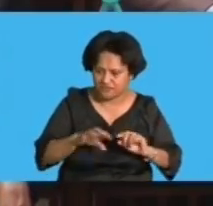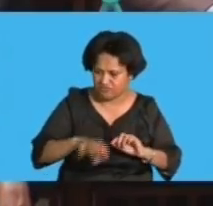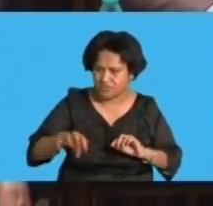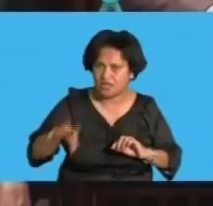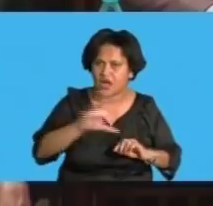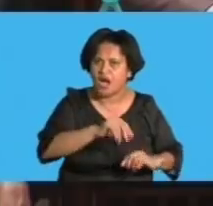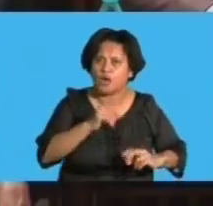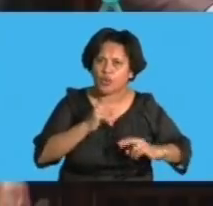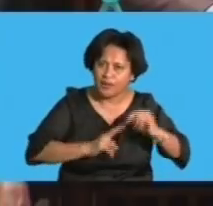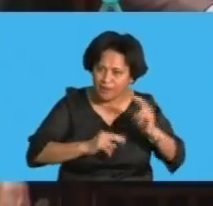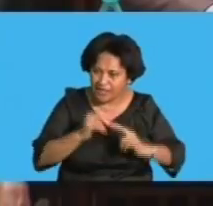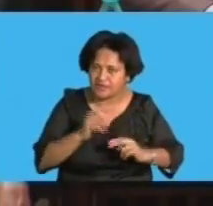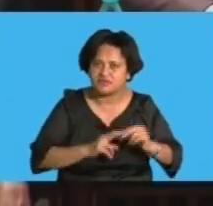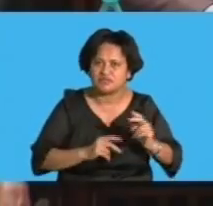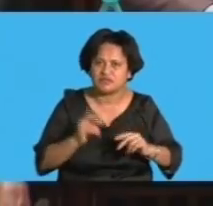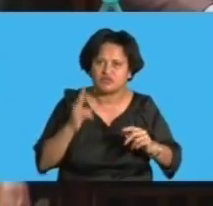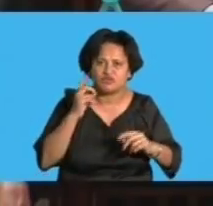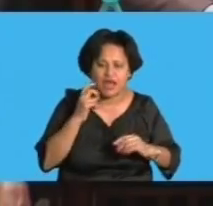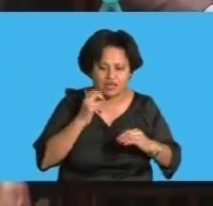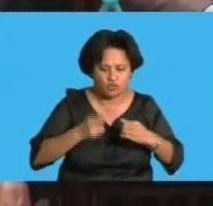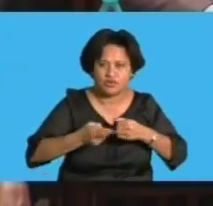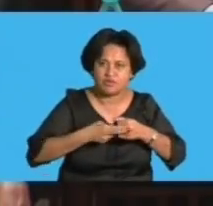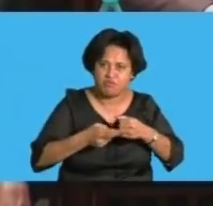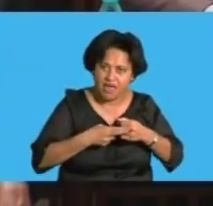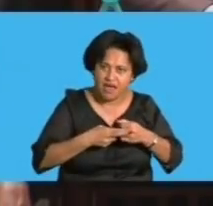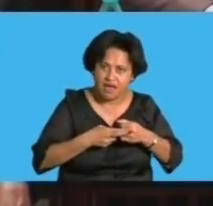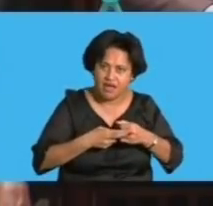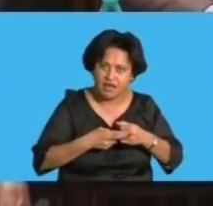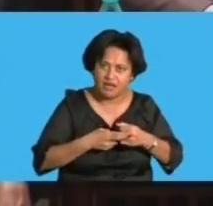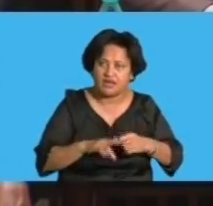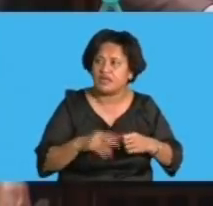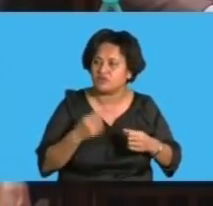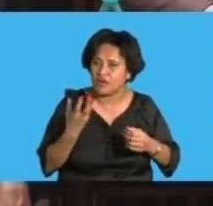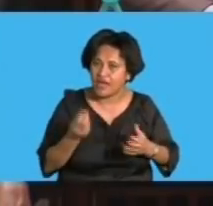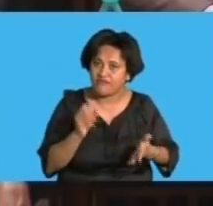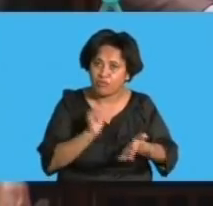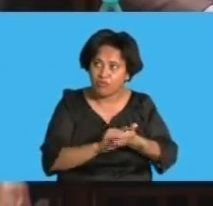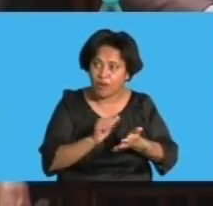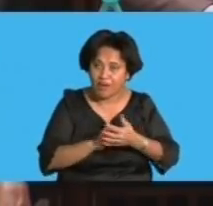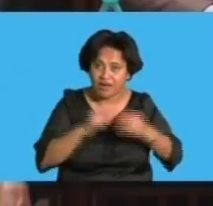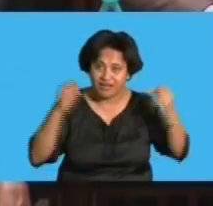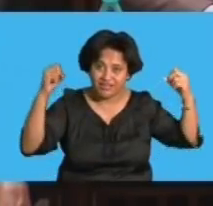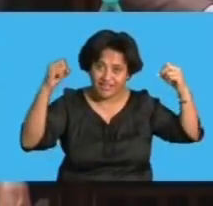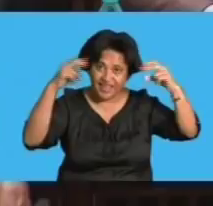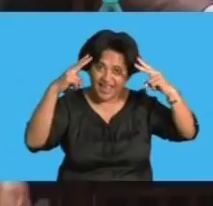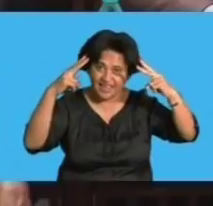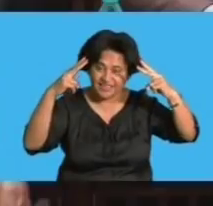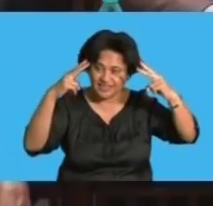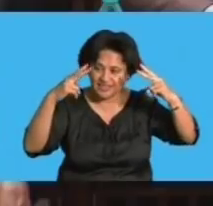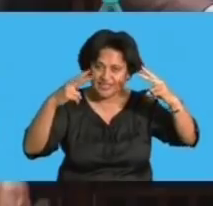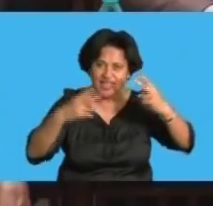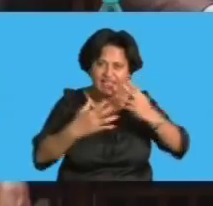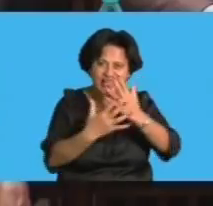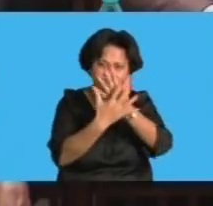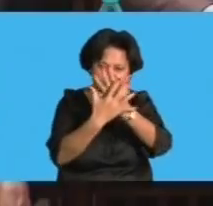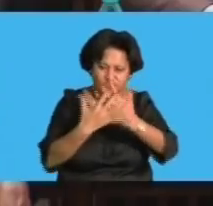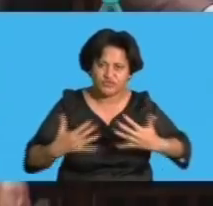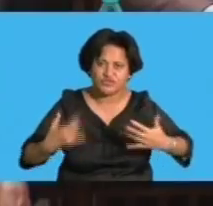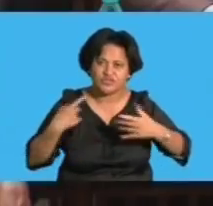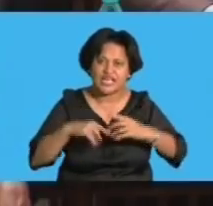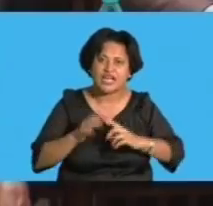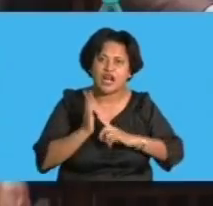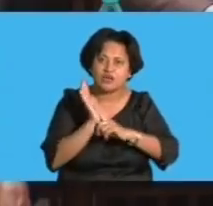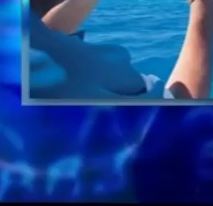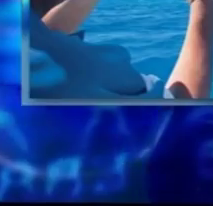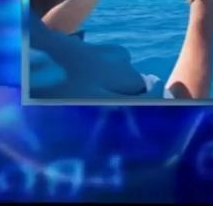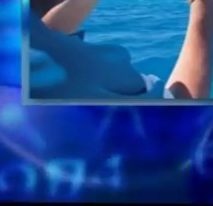Construction work will commence for improvement of ventilation and lighting at Lotoka Market and installation of floodlights at Churchill